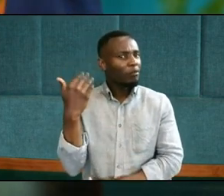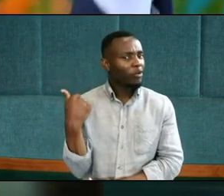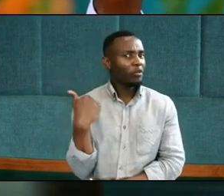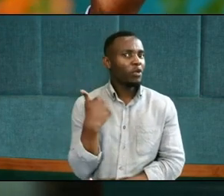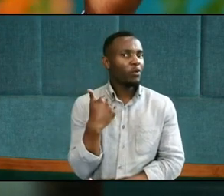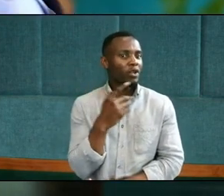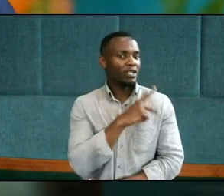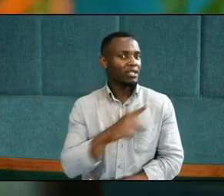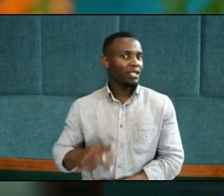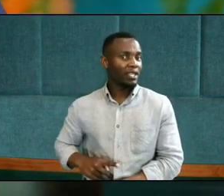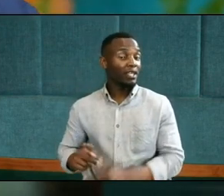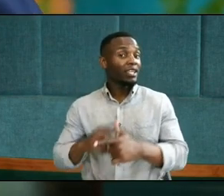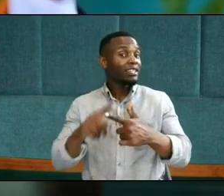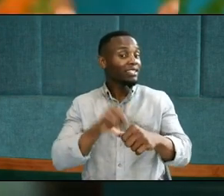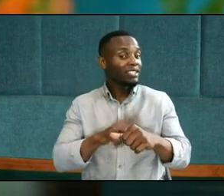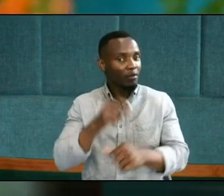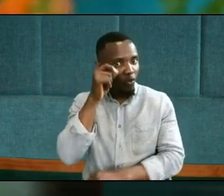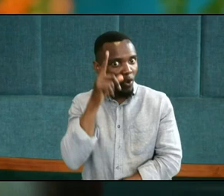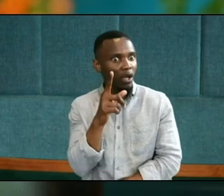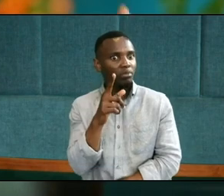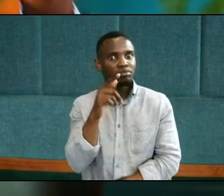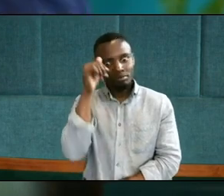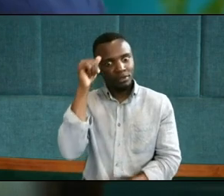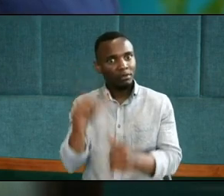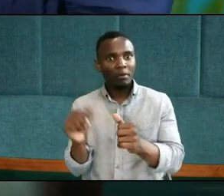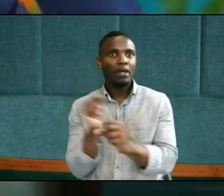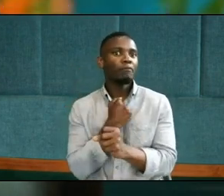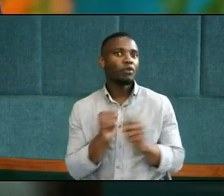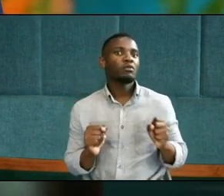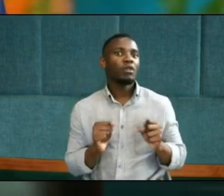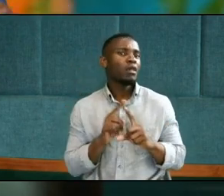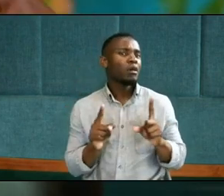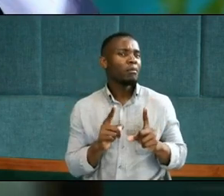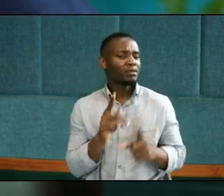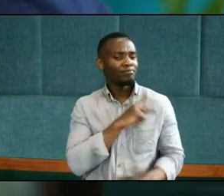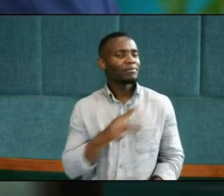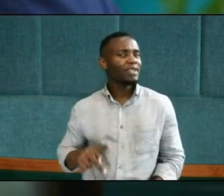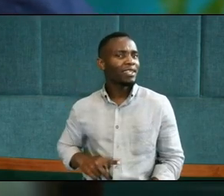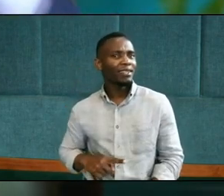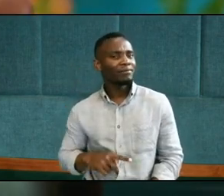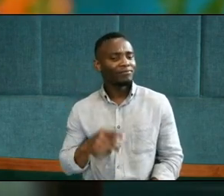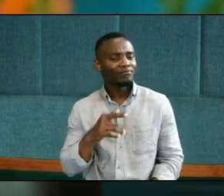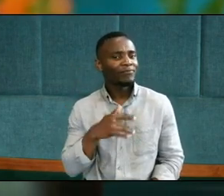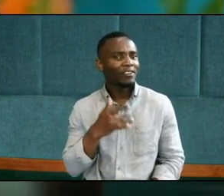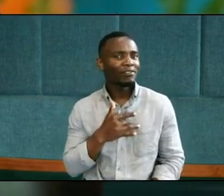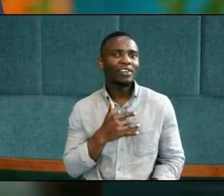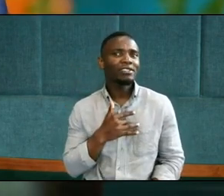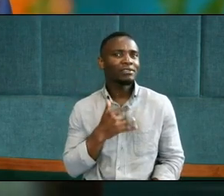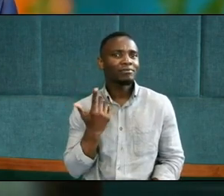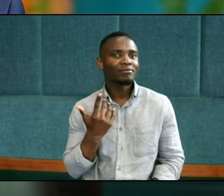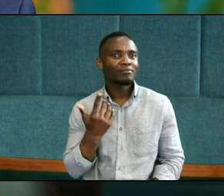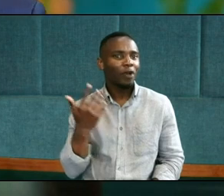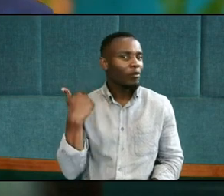it got lost. In the morning when he woke up, he could not remember anything. But the dream was disturbing him. It meant something great, but he could